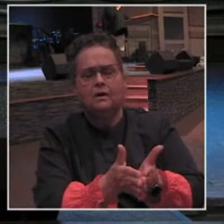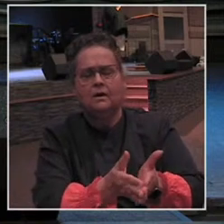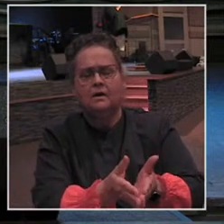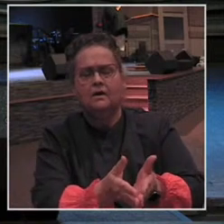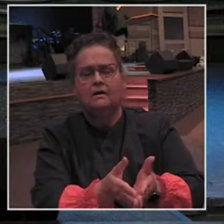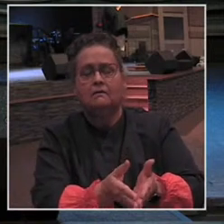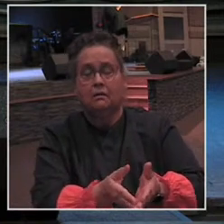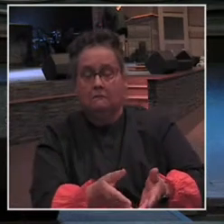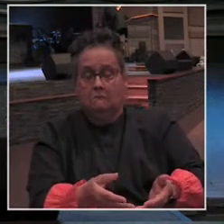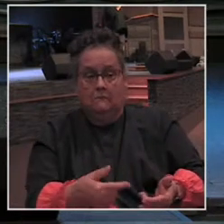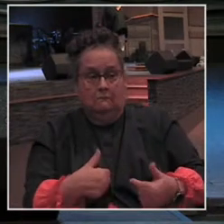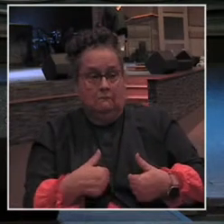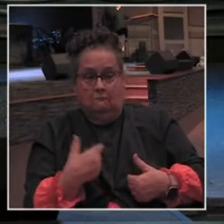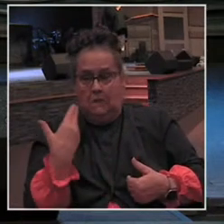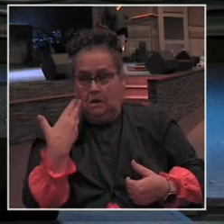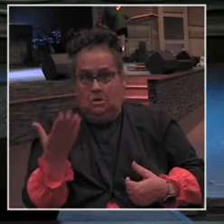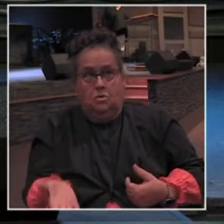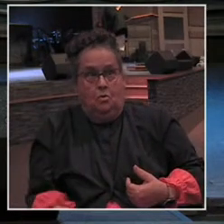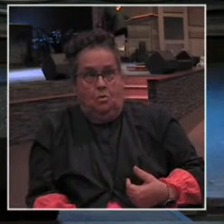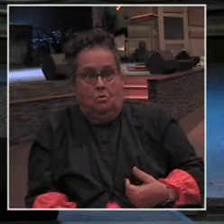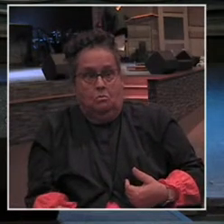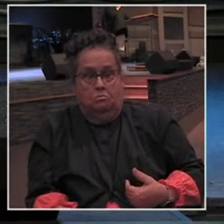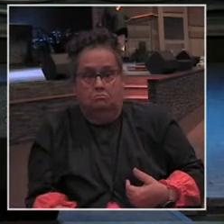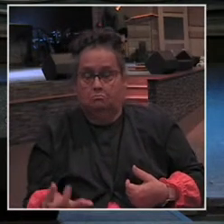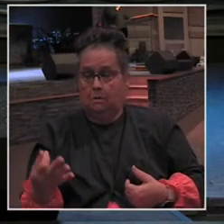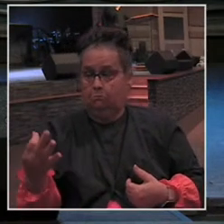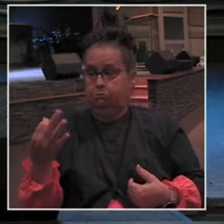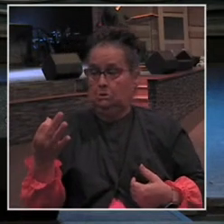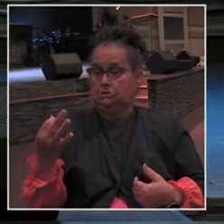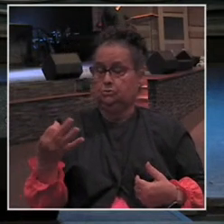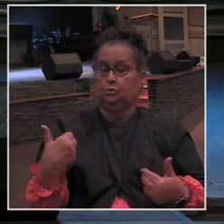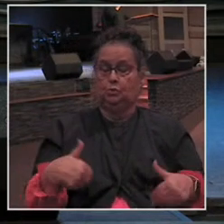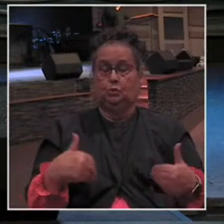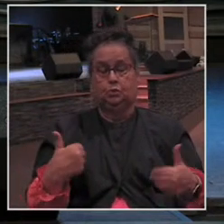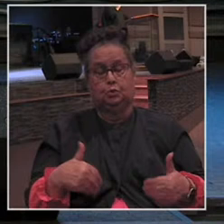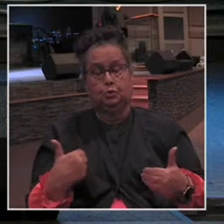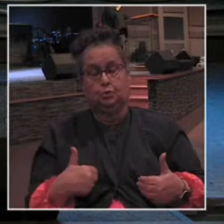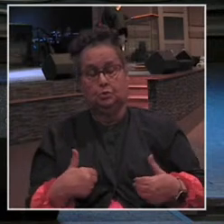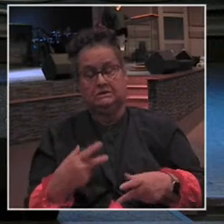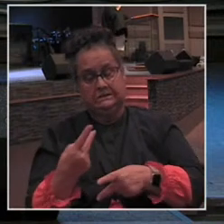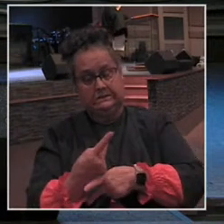aware of. That's who he is. He's looking out for our souls.